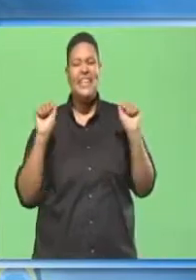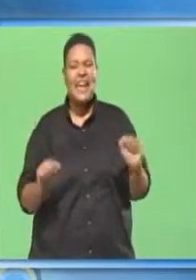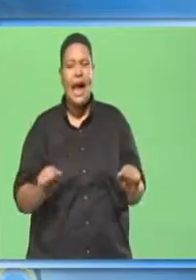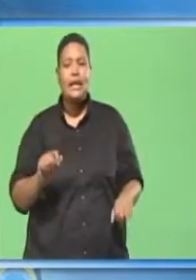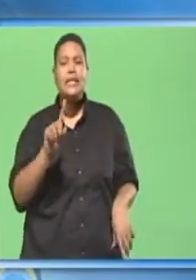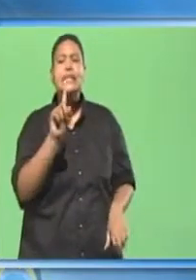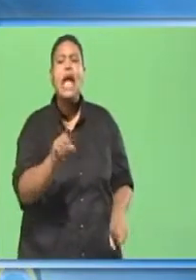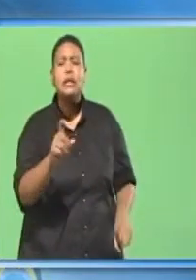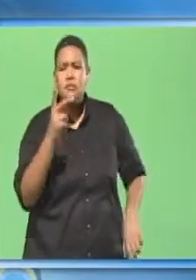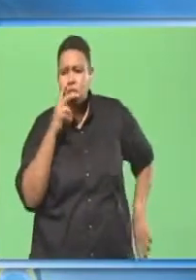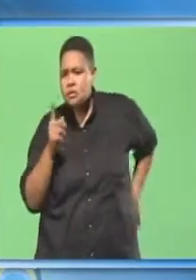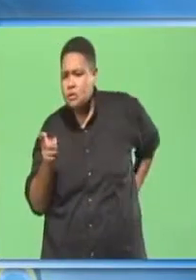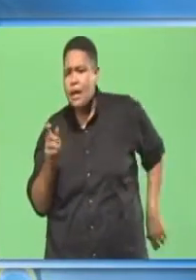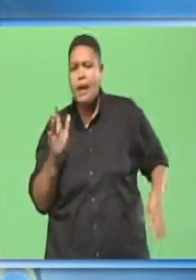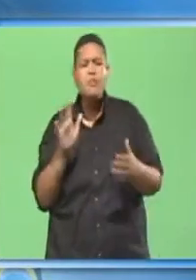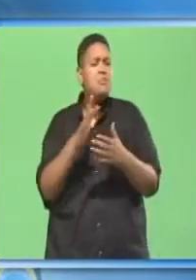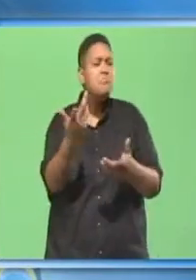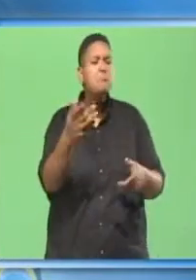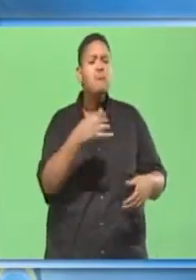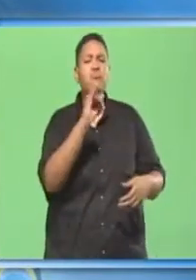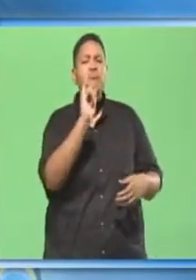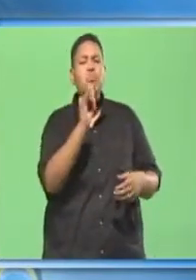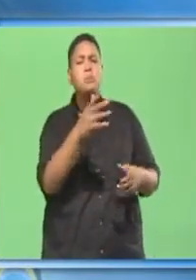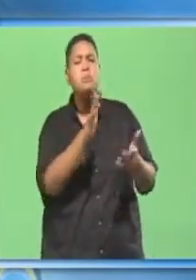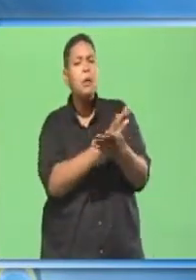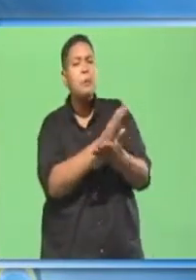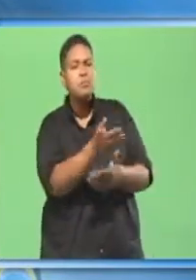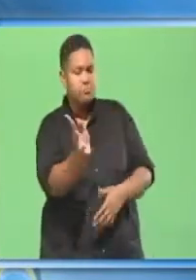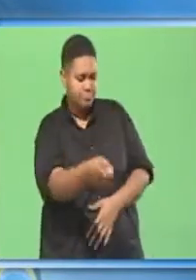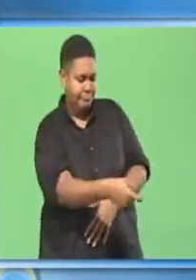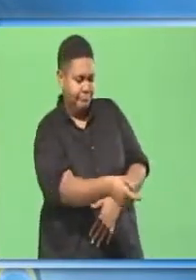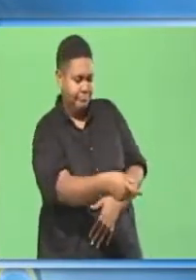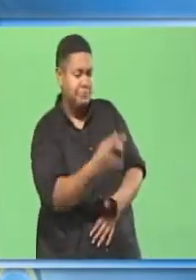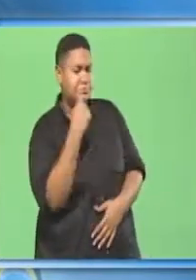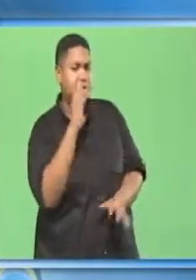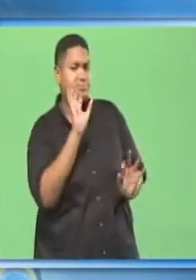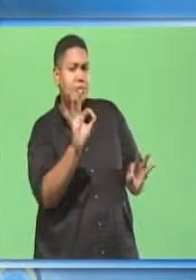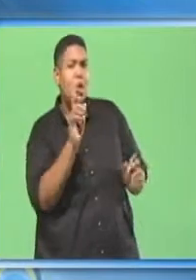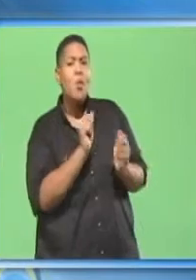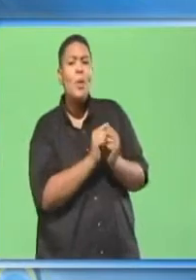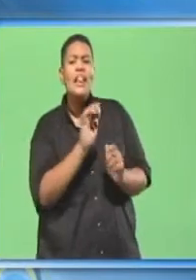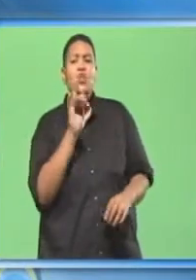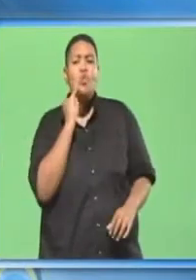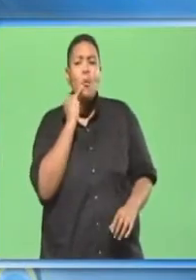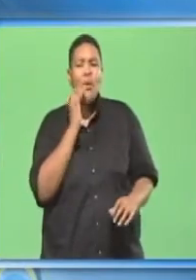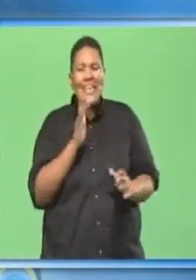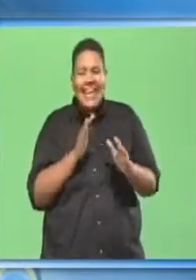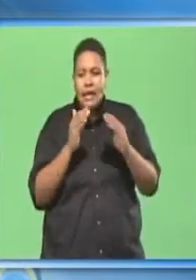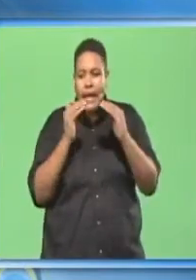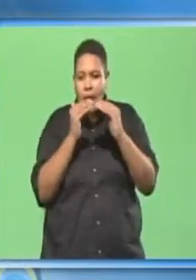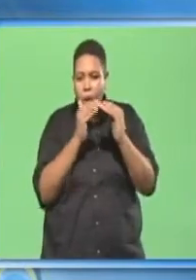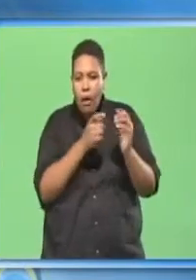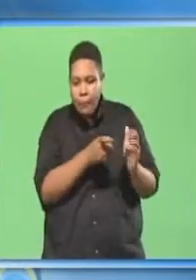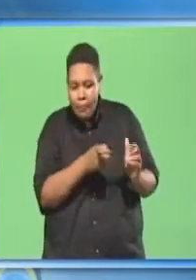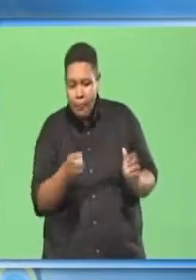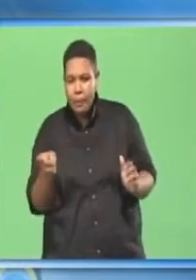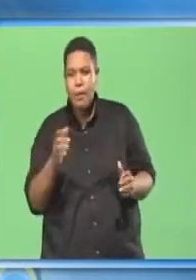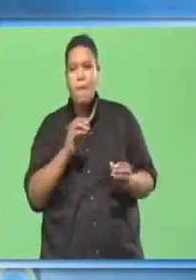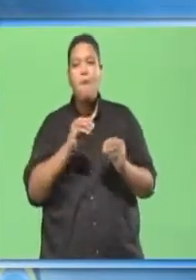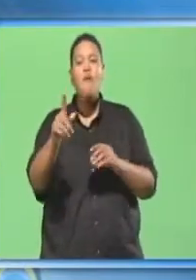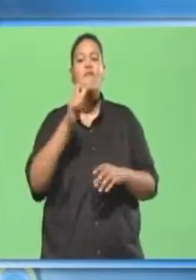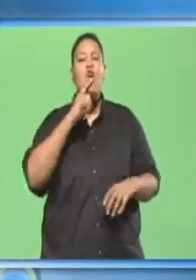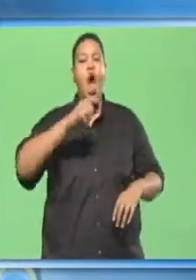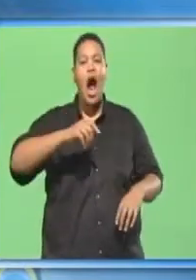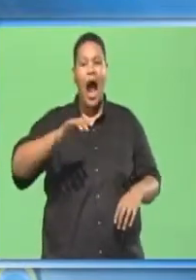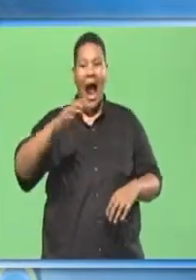Test the spray gun on a piece of scrap or paper. It should spray with a fine, even mist. Move your arm,